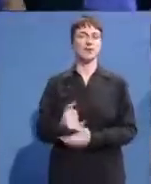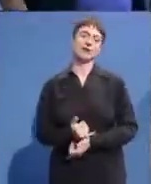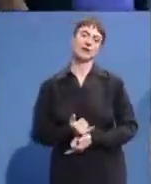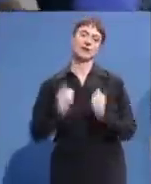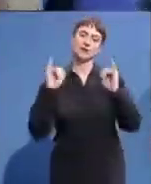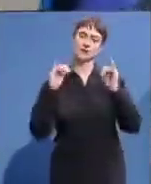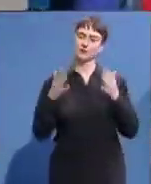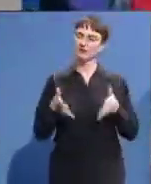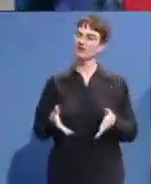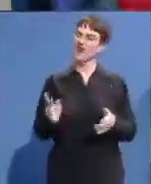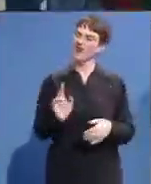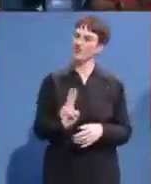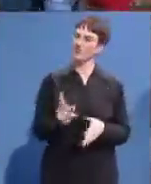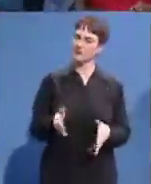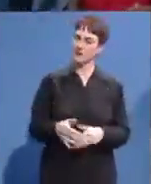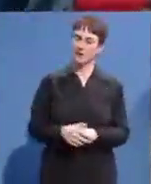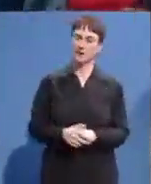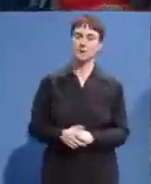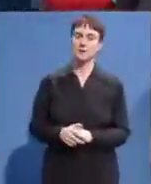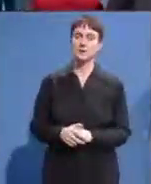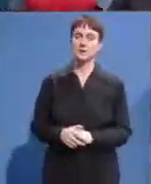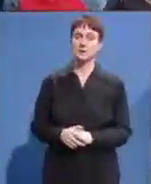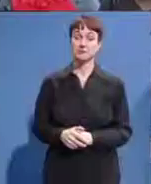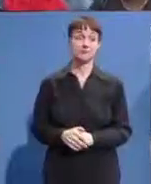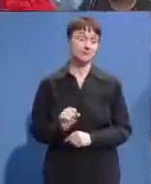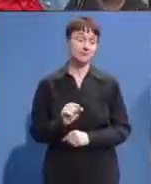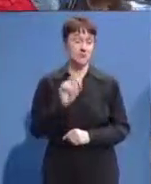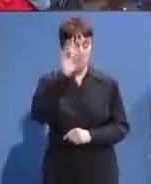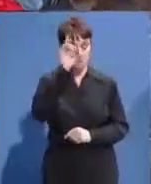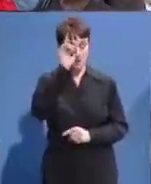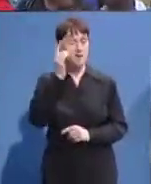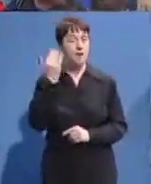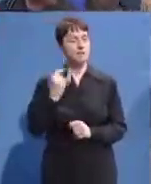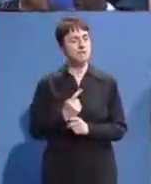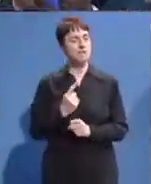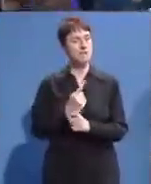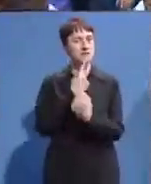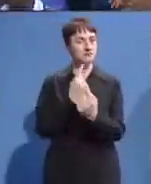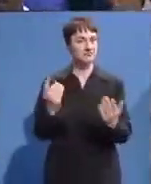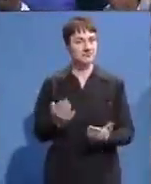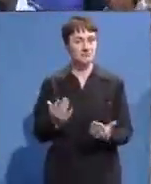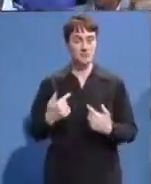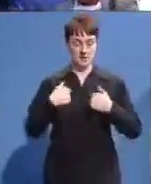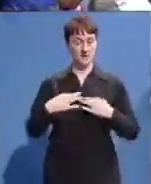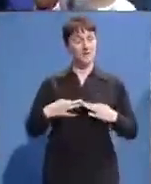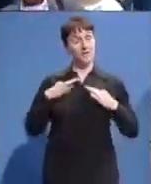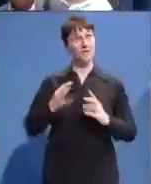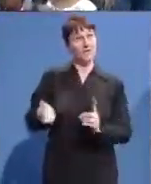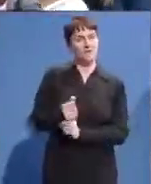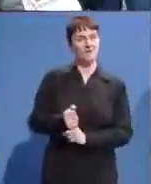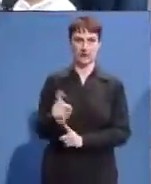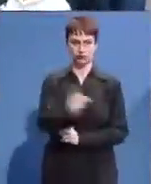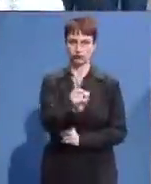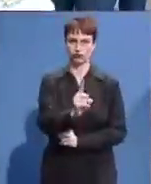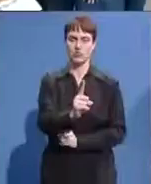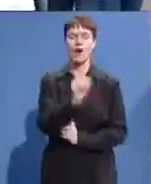enjoy today. And that's one of the things that Mandela always said, that I did not achieve any of this on my own. There were many others